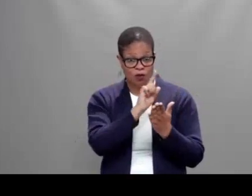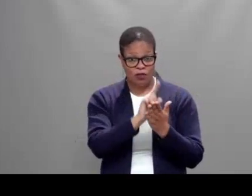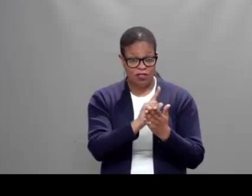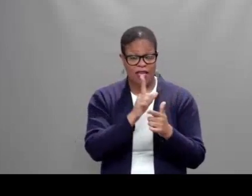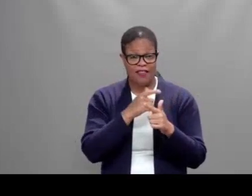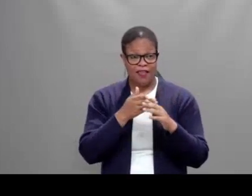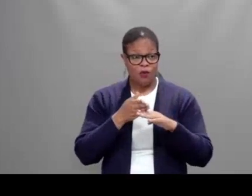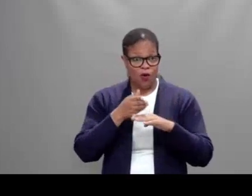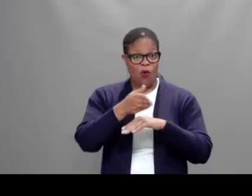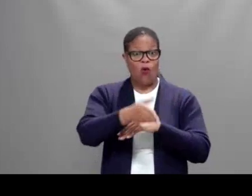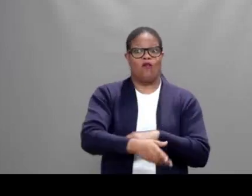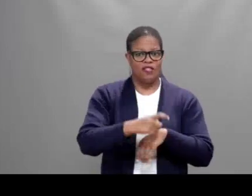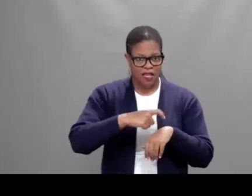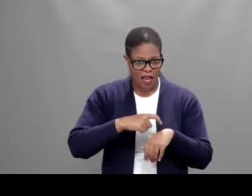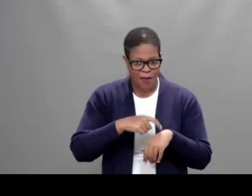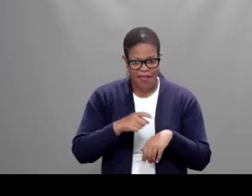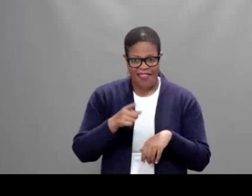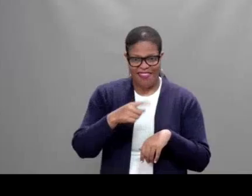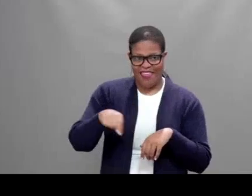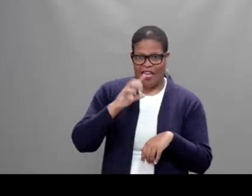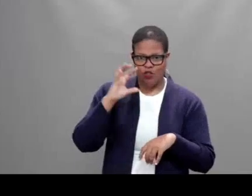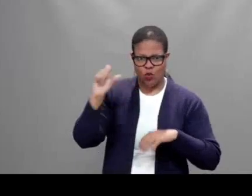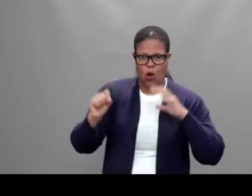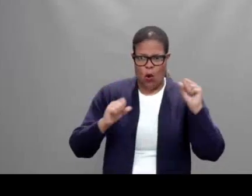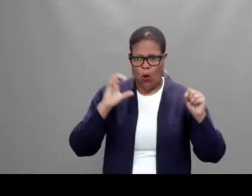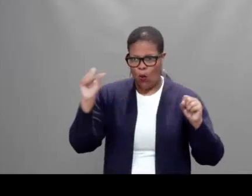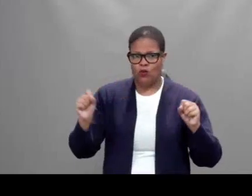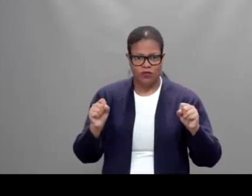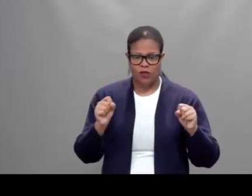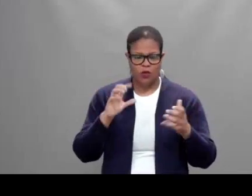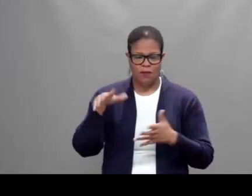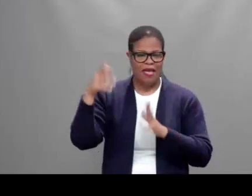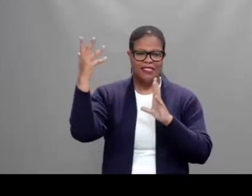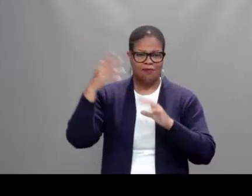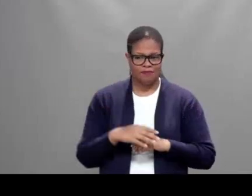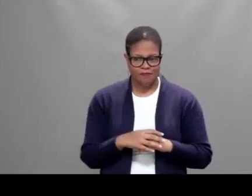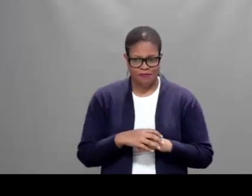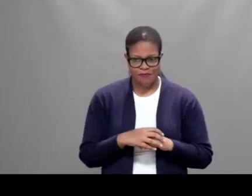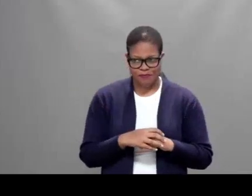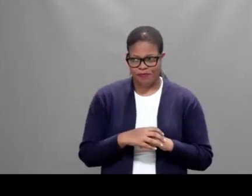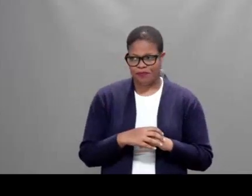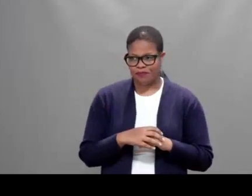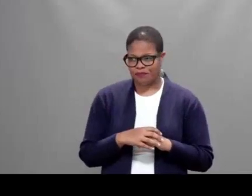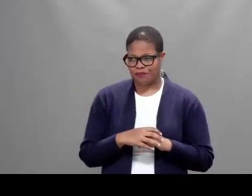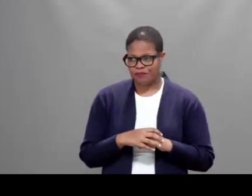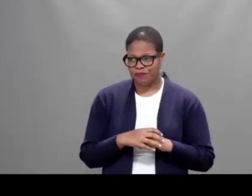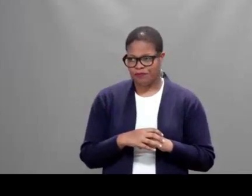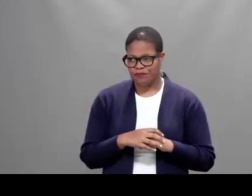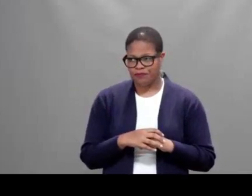it went over and they had to go and it was just a mess.